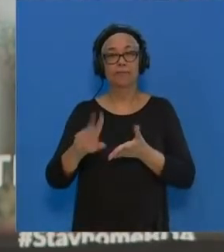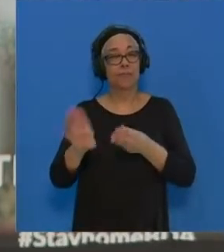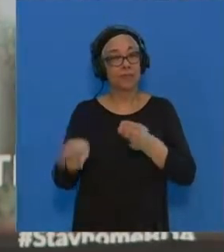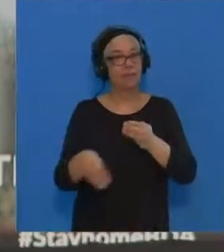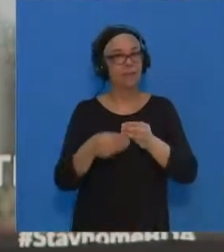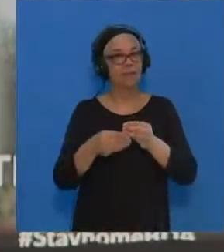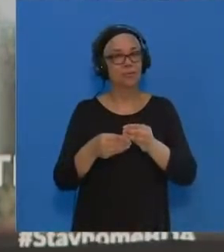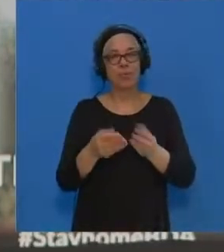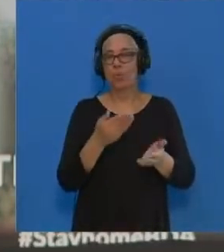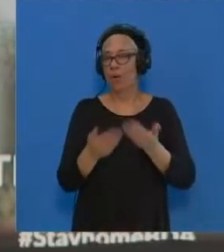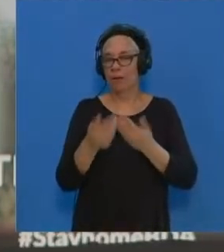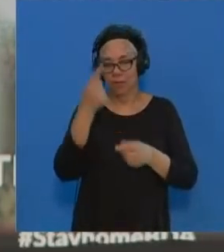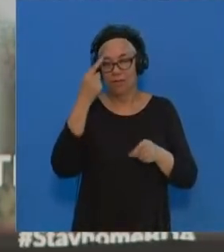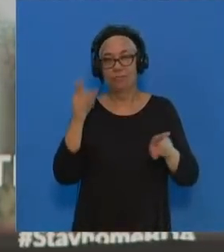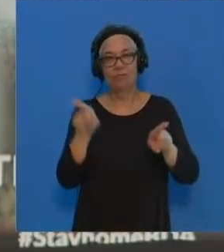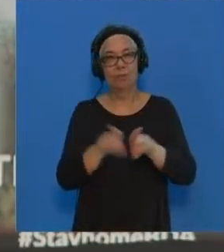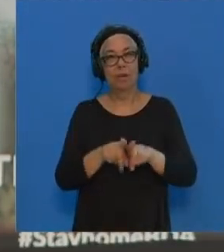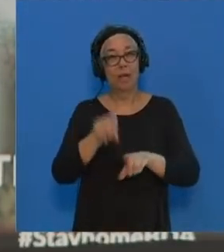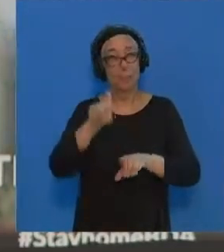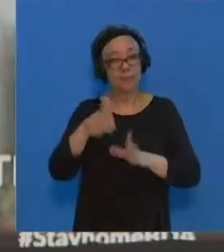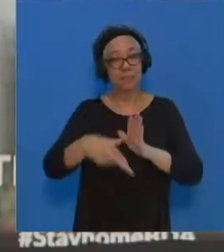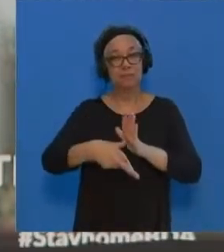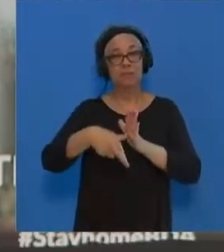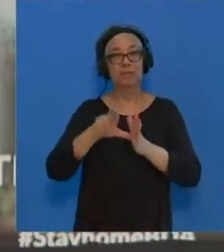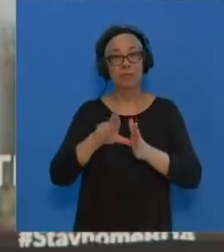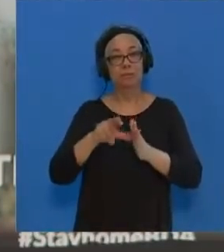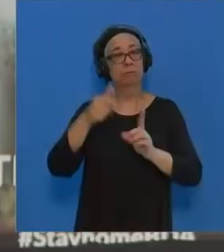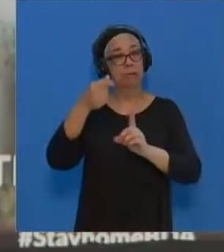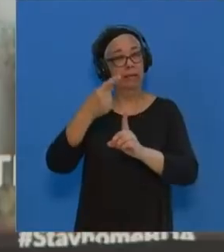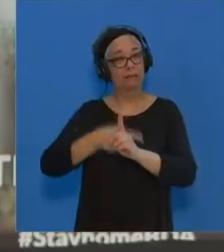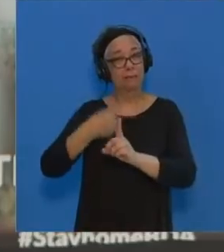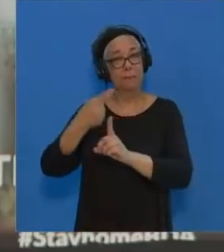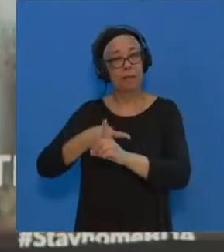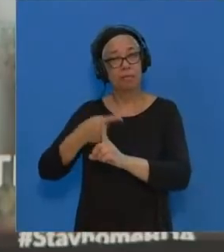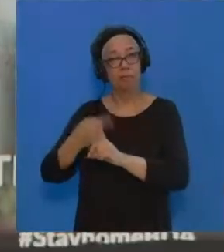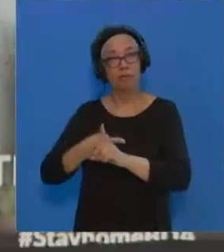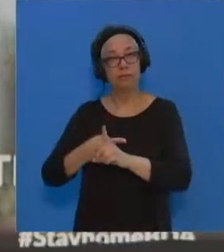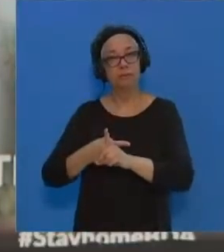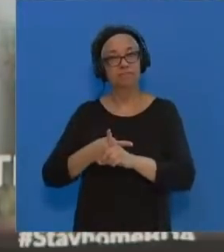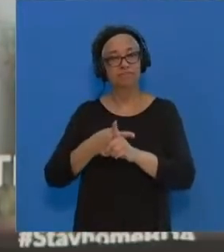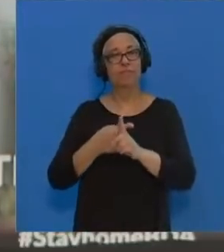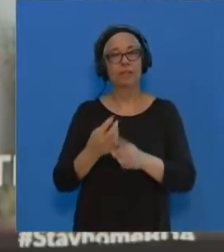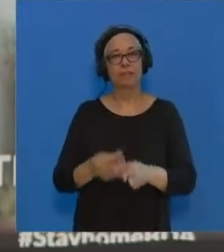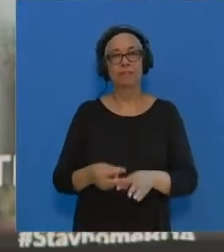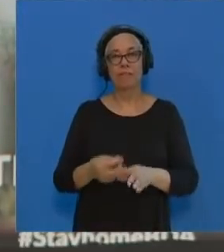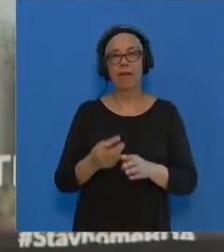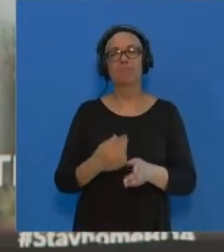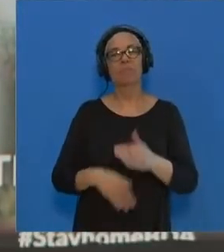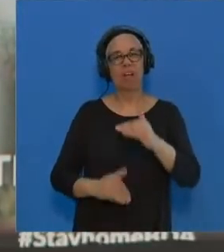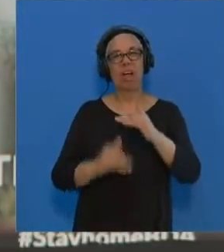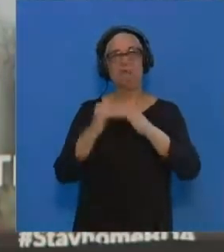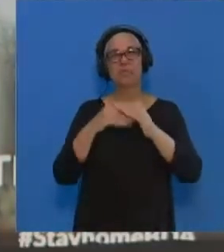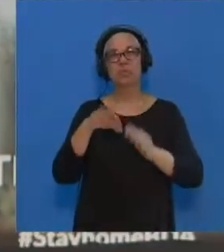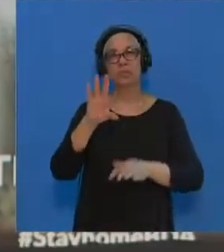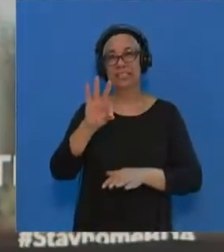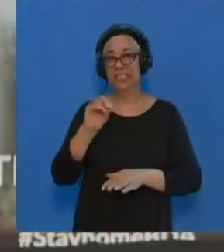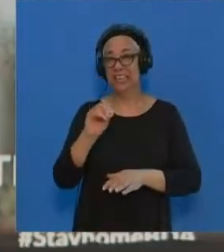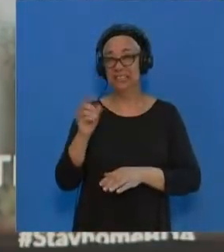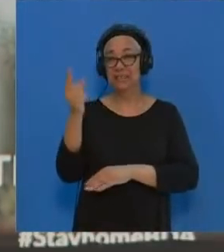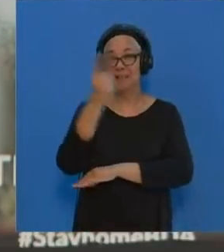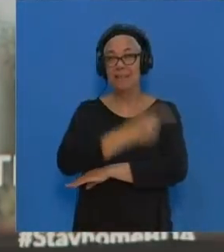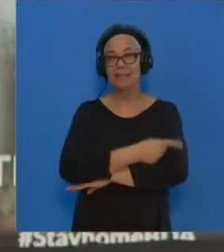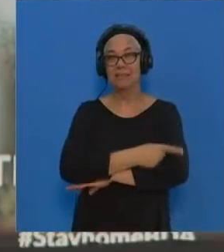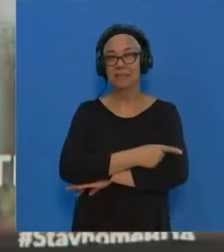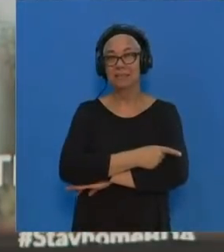agreement reached to amend payment terms should be reviewed on a monthly basis, valid up for 90 days. Of course, the